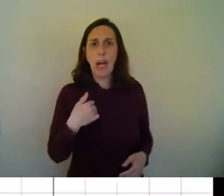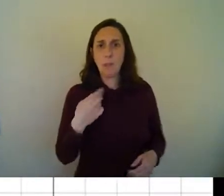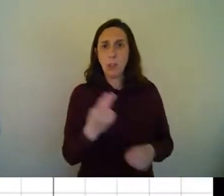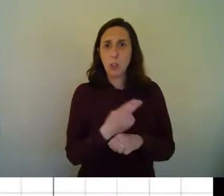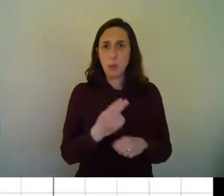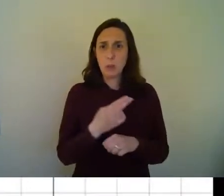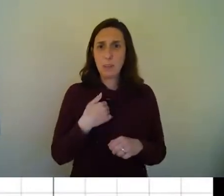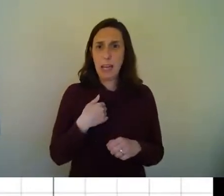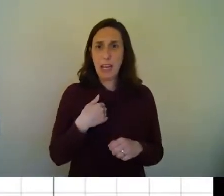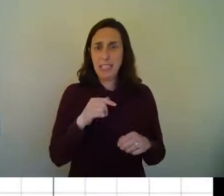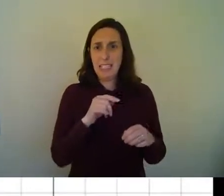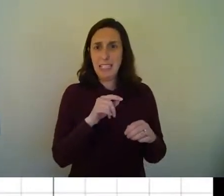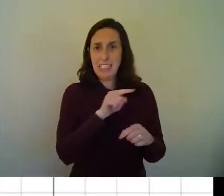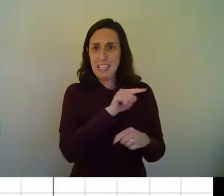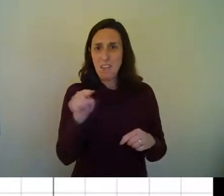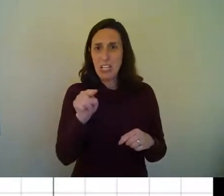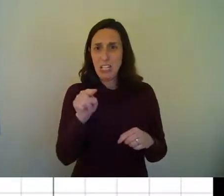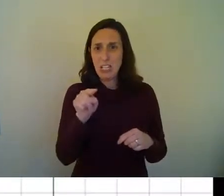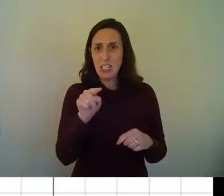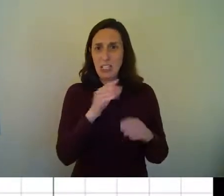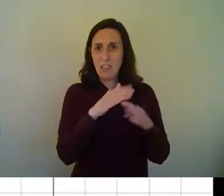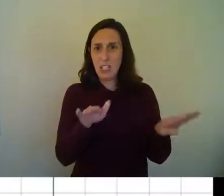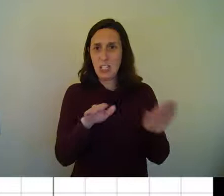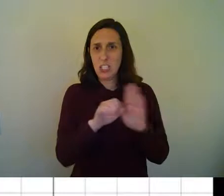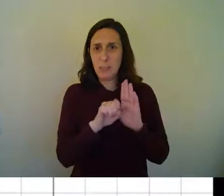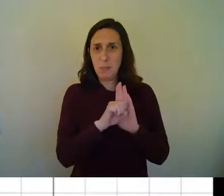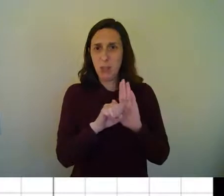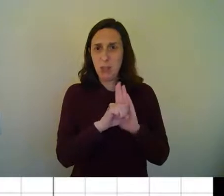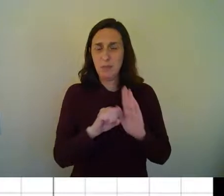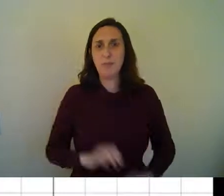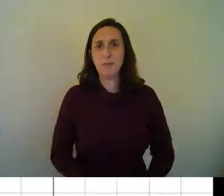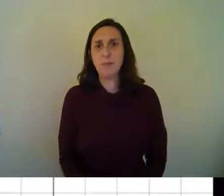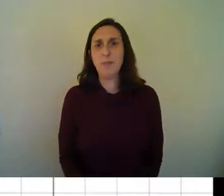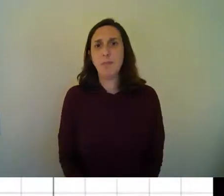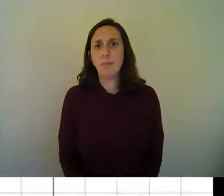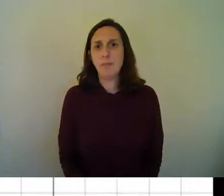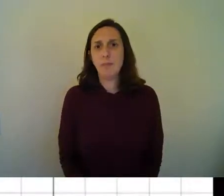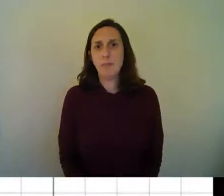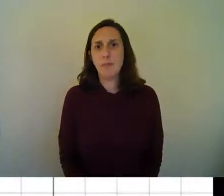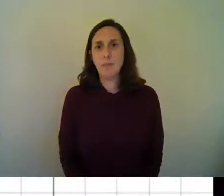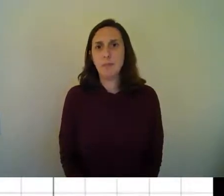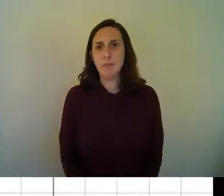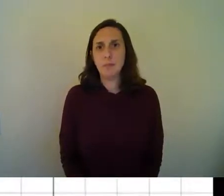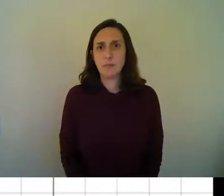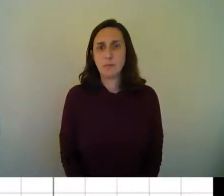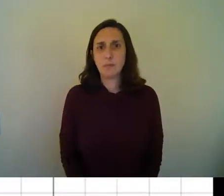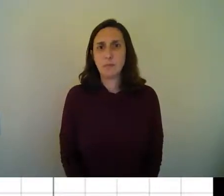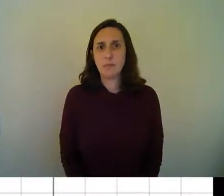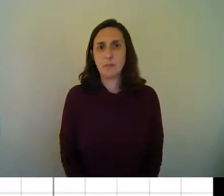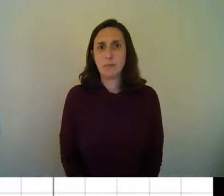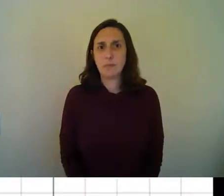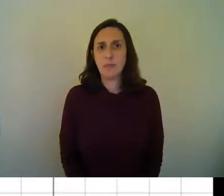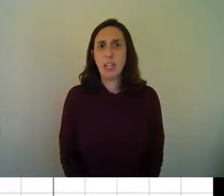denominator. And then I'll do x squared plus 1. And there are some things that